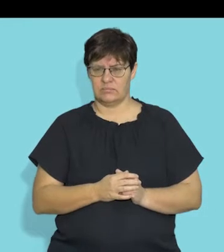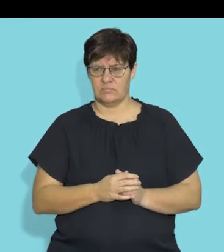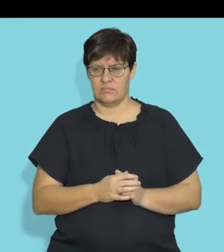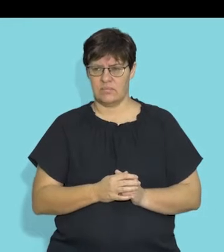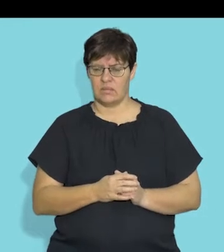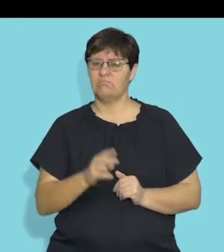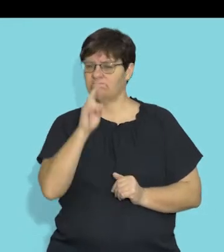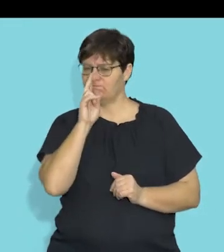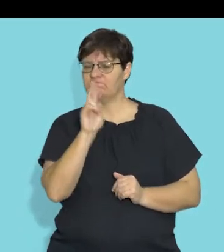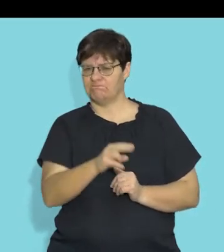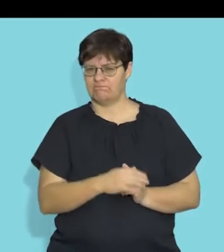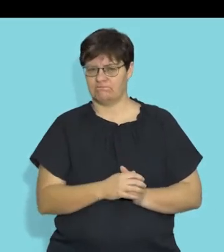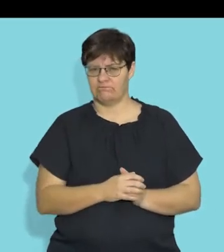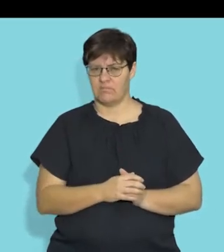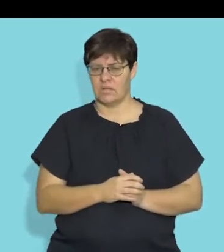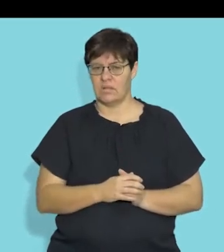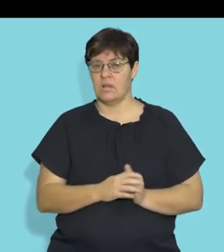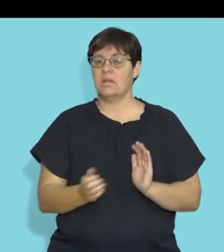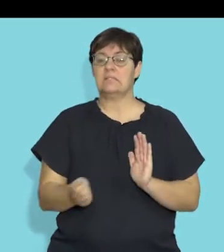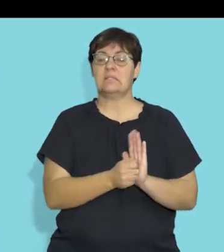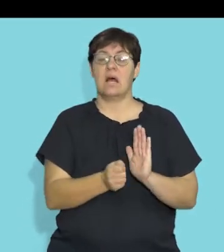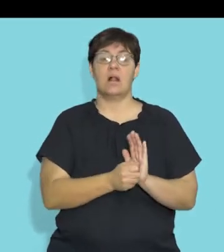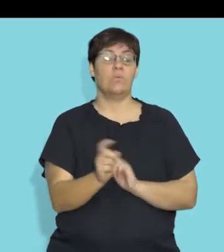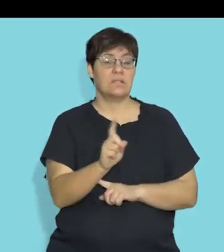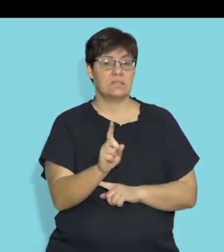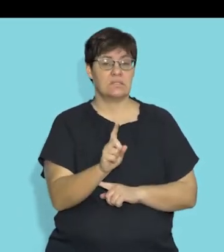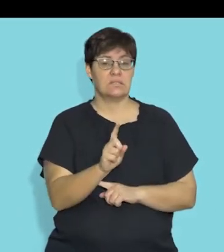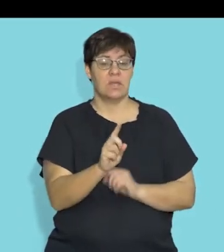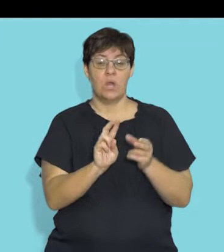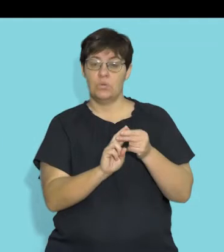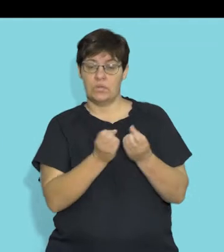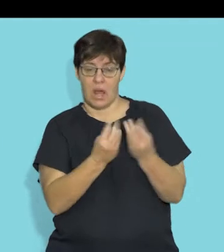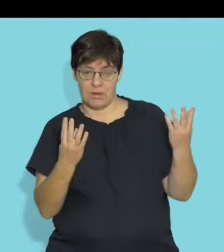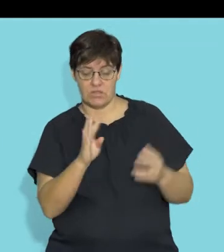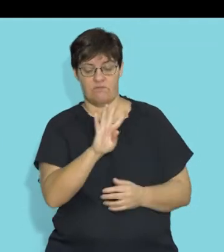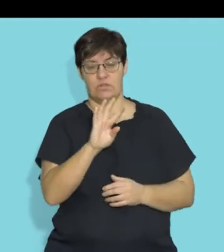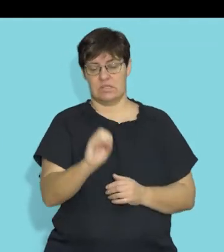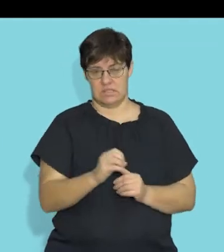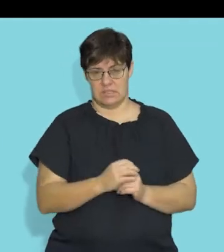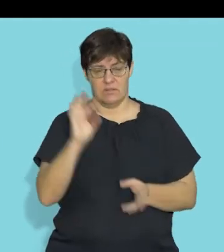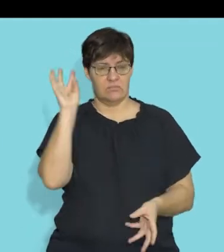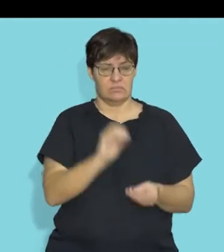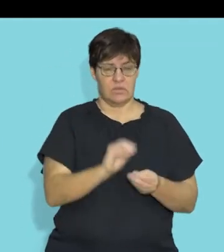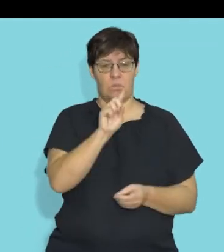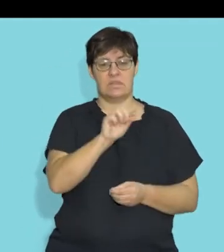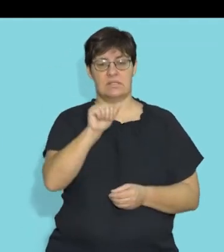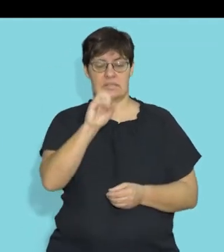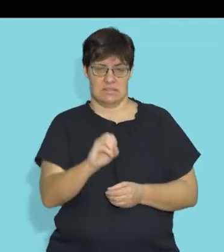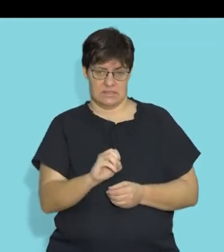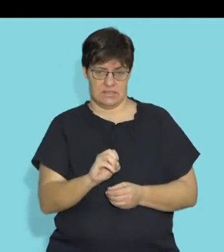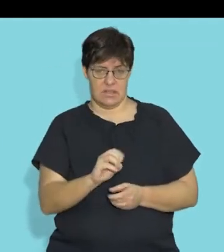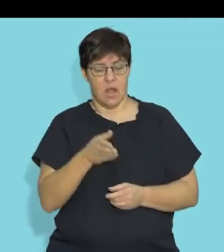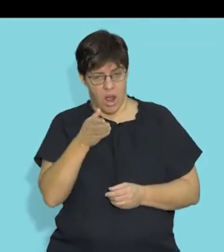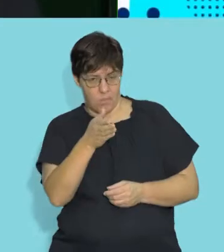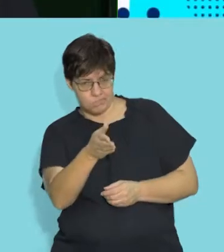can see you've only sold 40 units of the total 160 units in stock. So